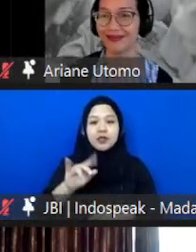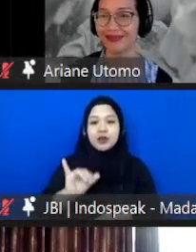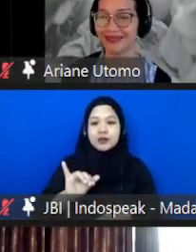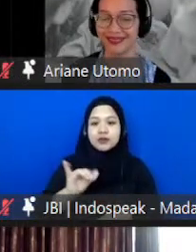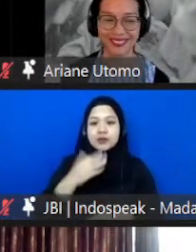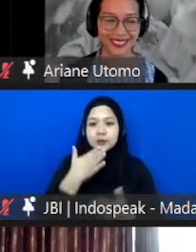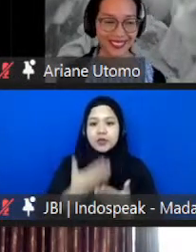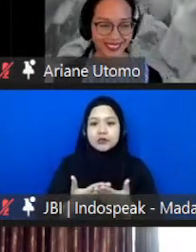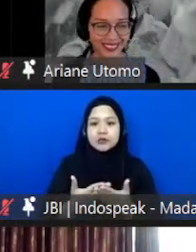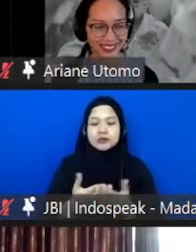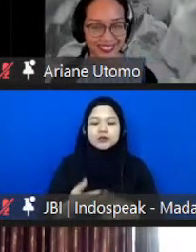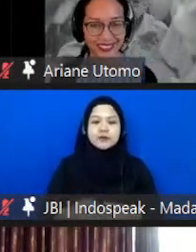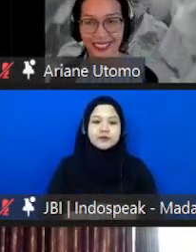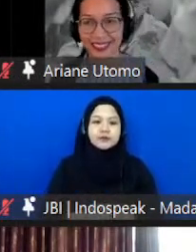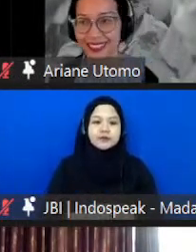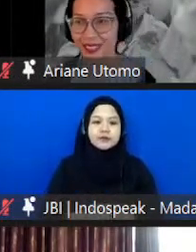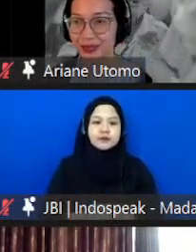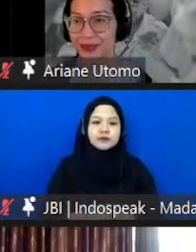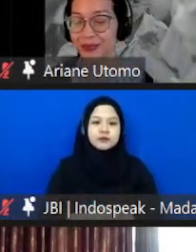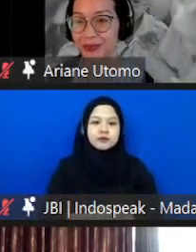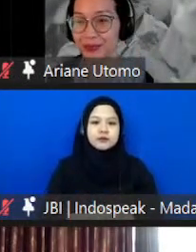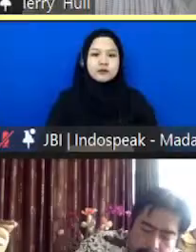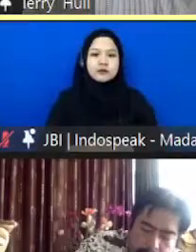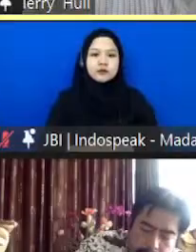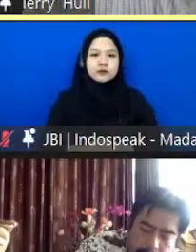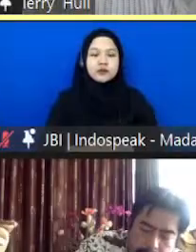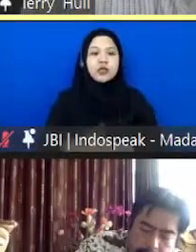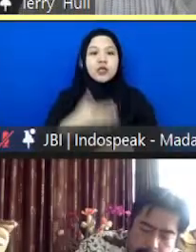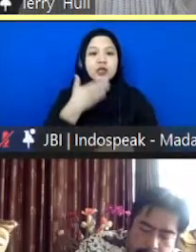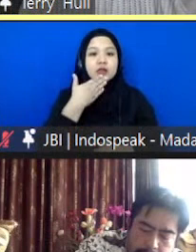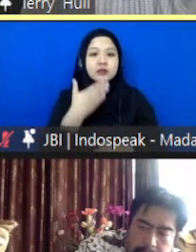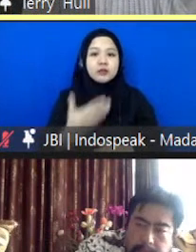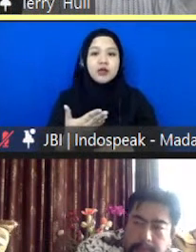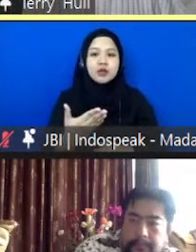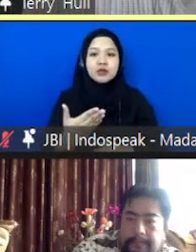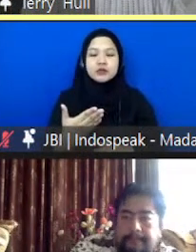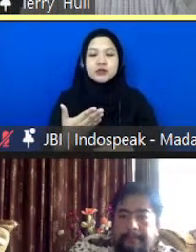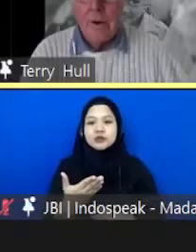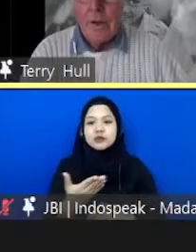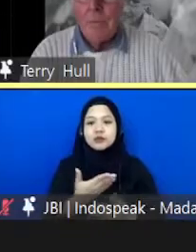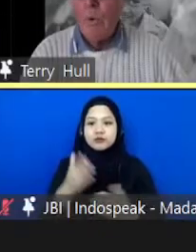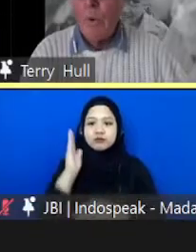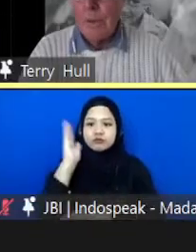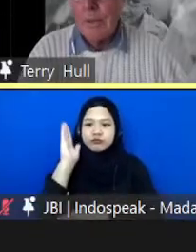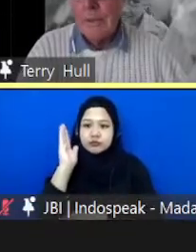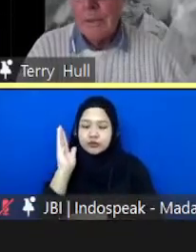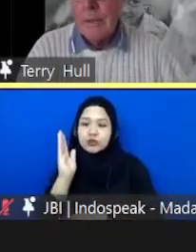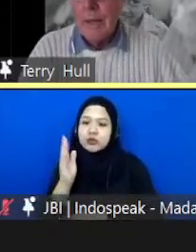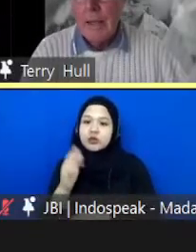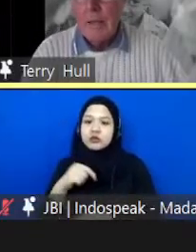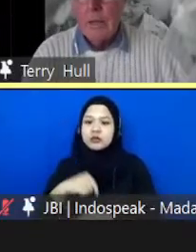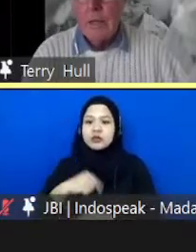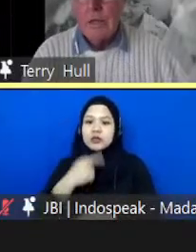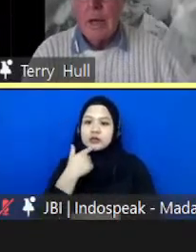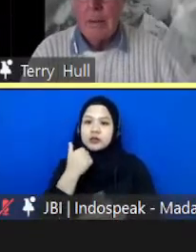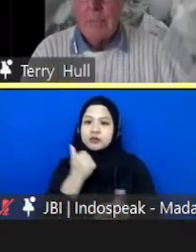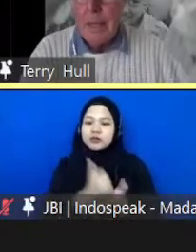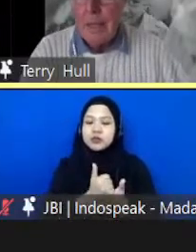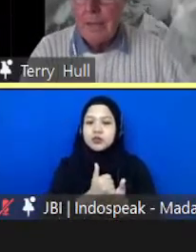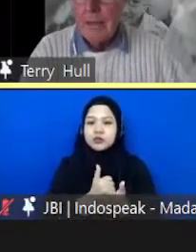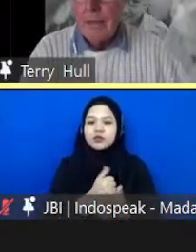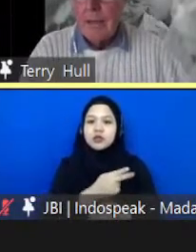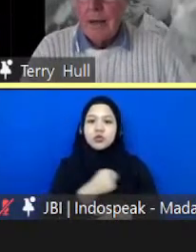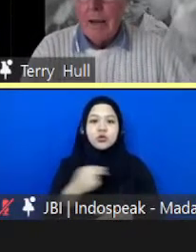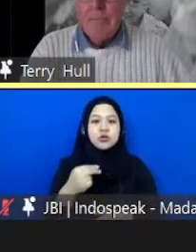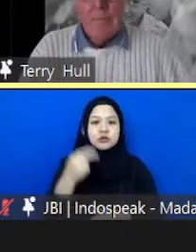much, Ariane. I appreciate the invitation to speak at this very important Indonesia